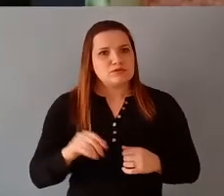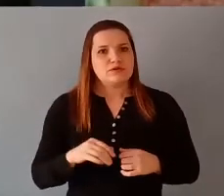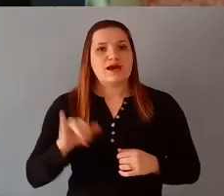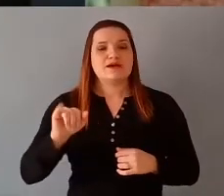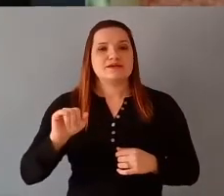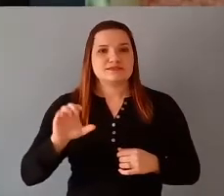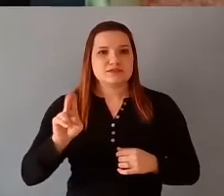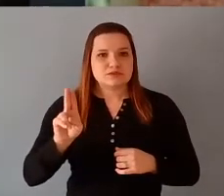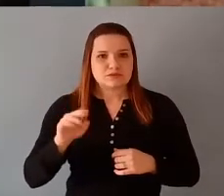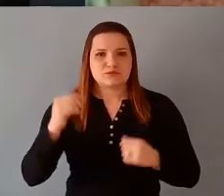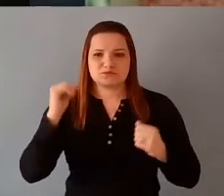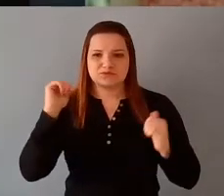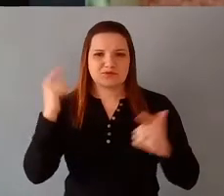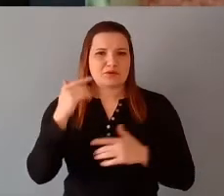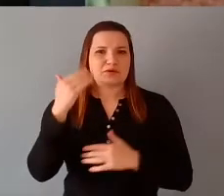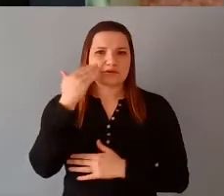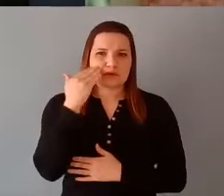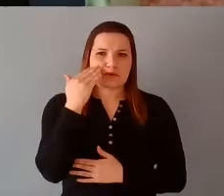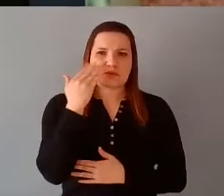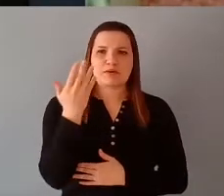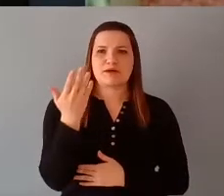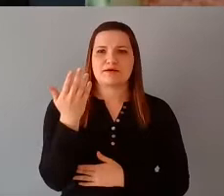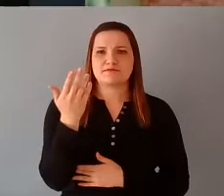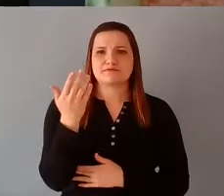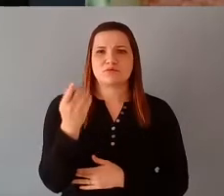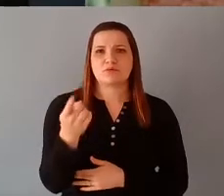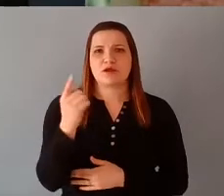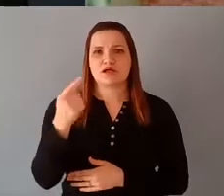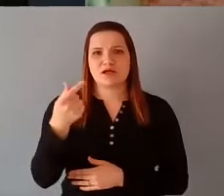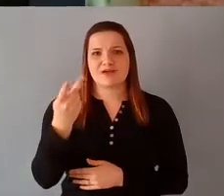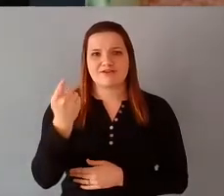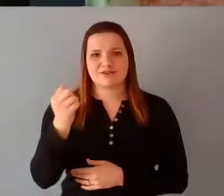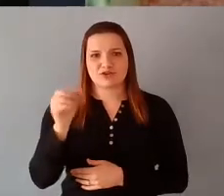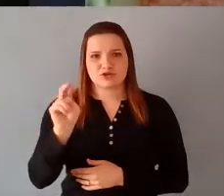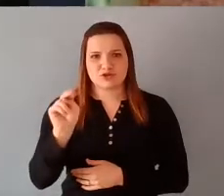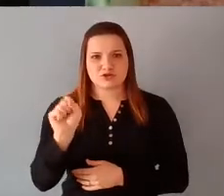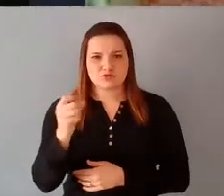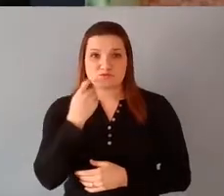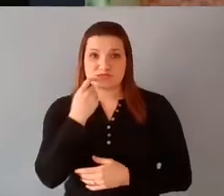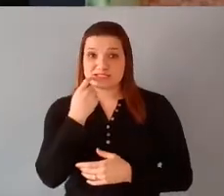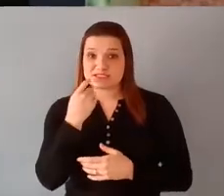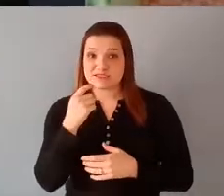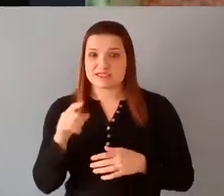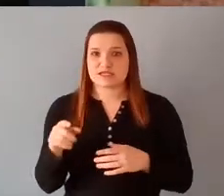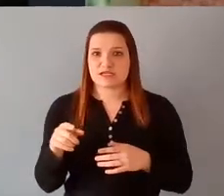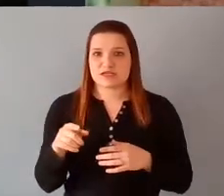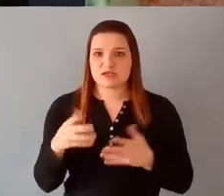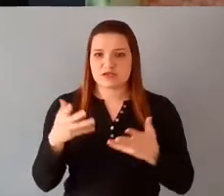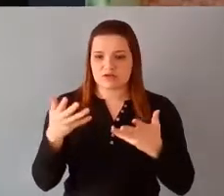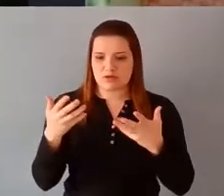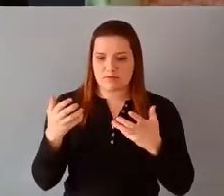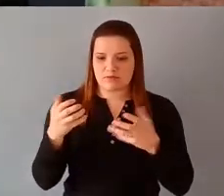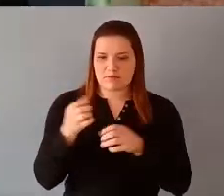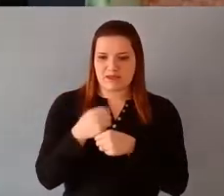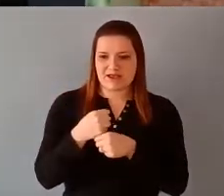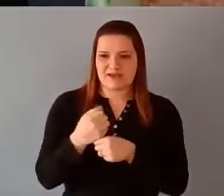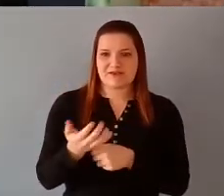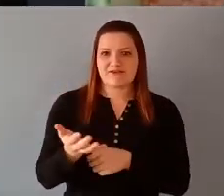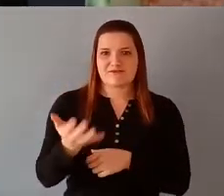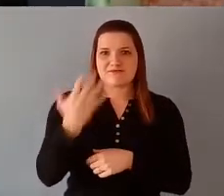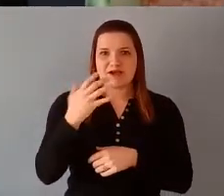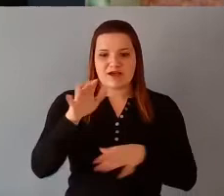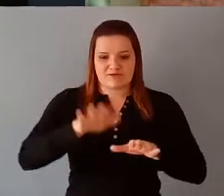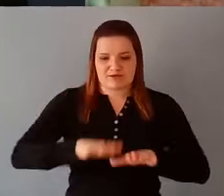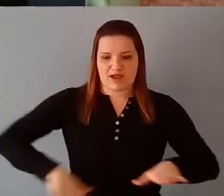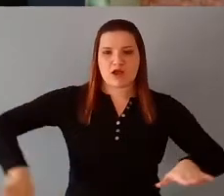all aware that one of the governor's most recent actions was to create 5 geographic regions throughout the